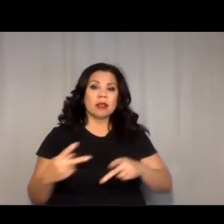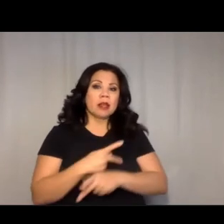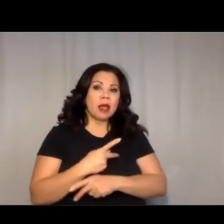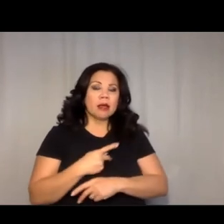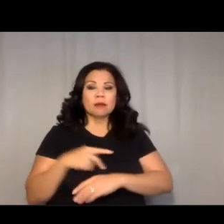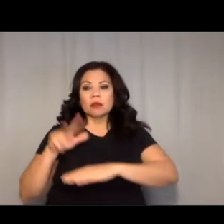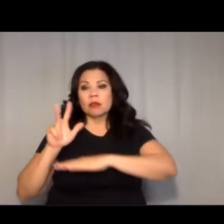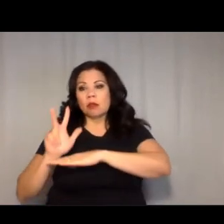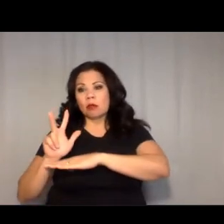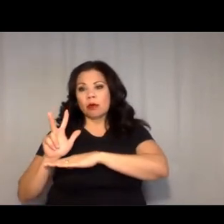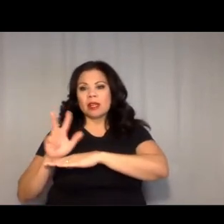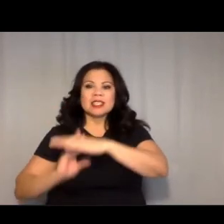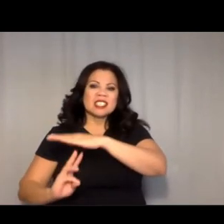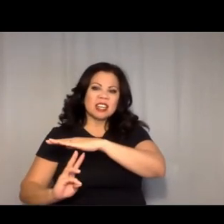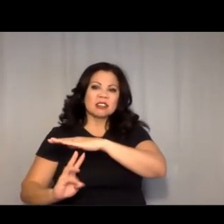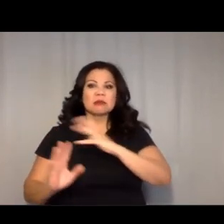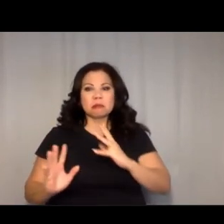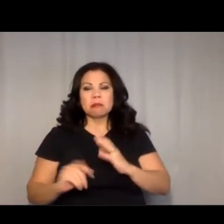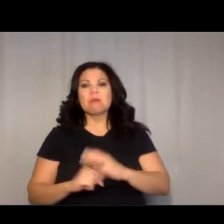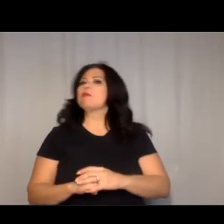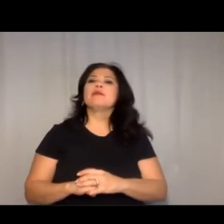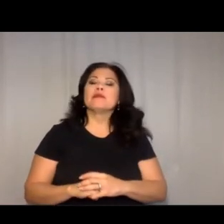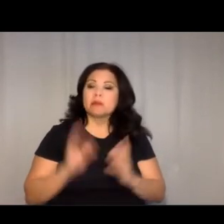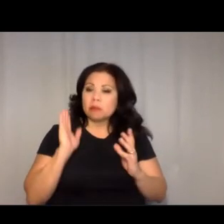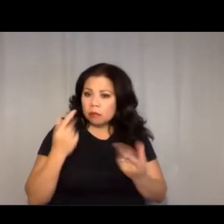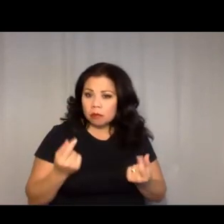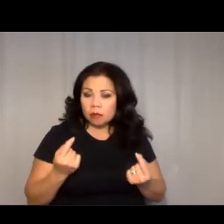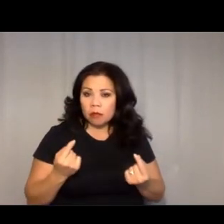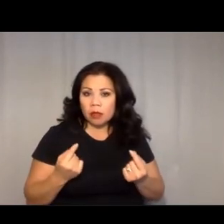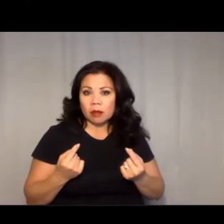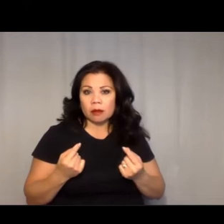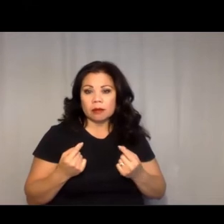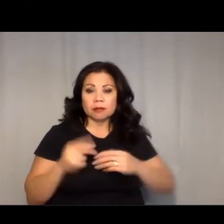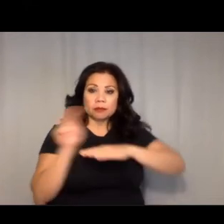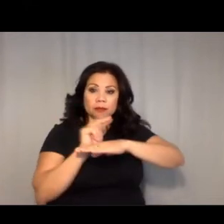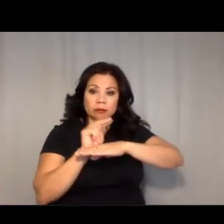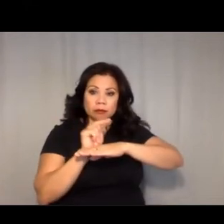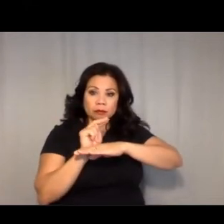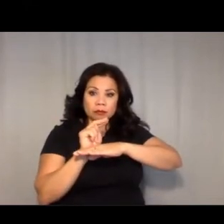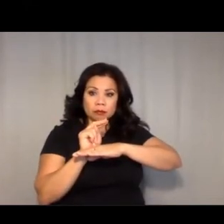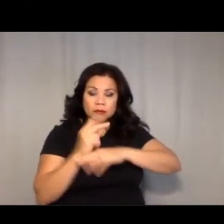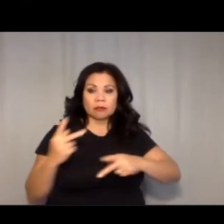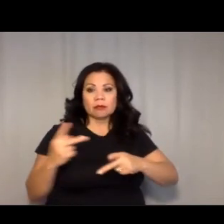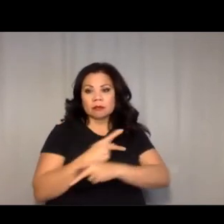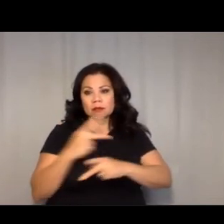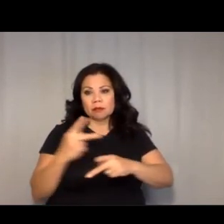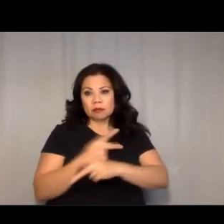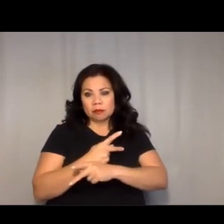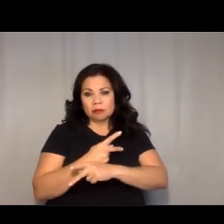times 3/6, all I'm going to do is multiply my numerators. These are my